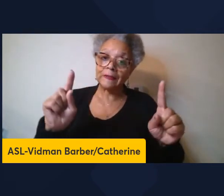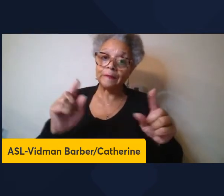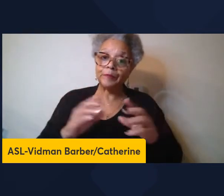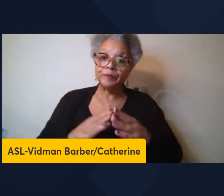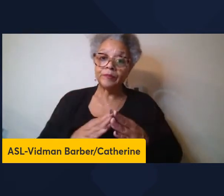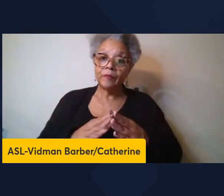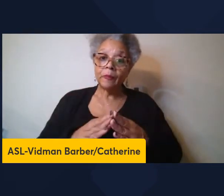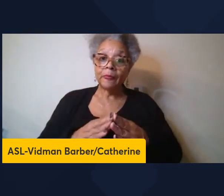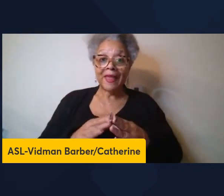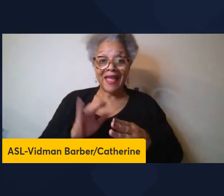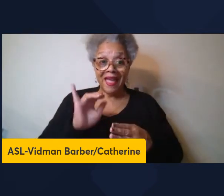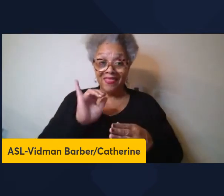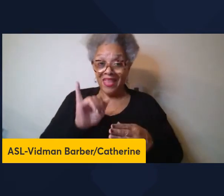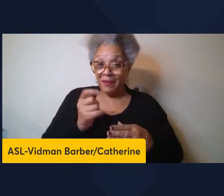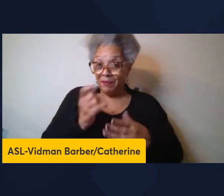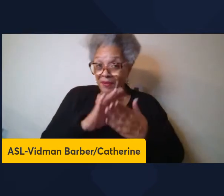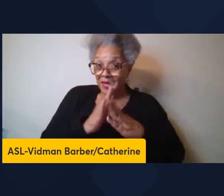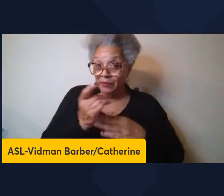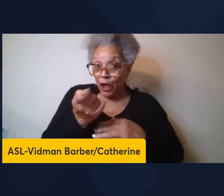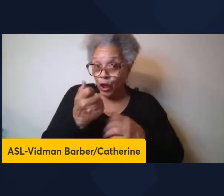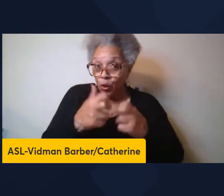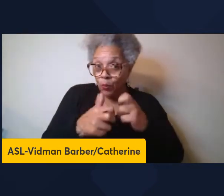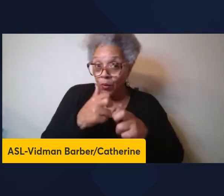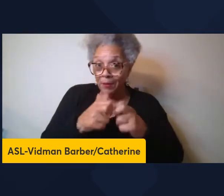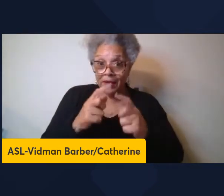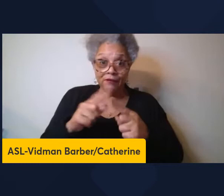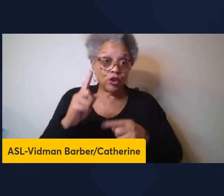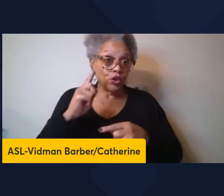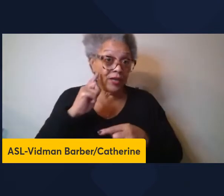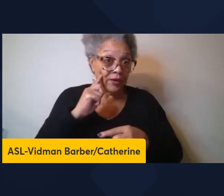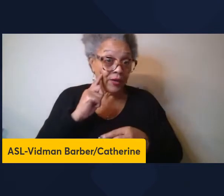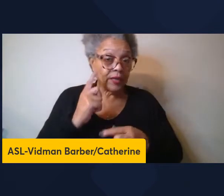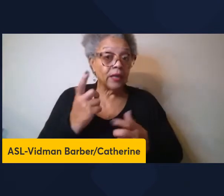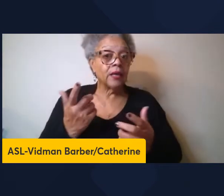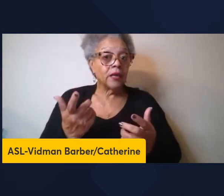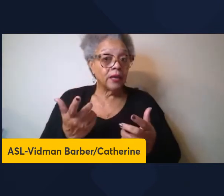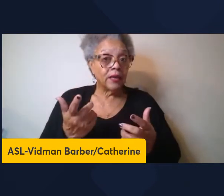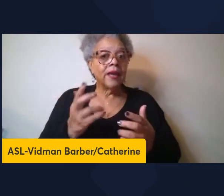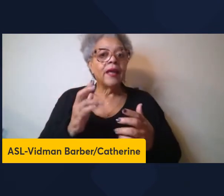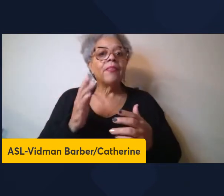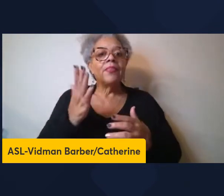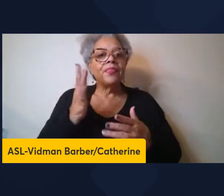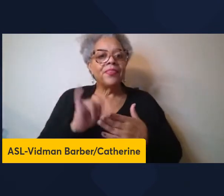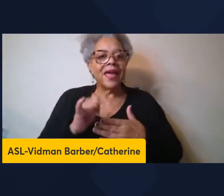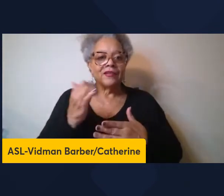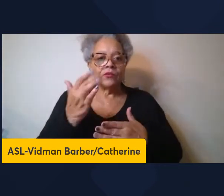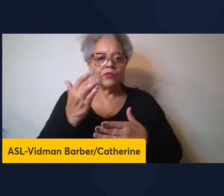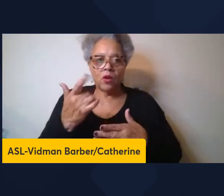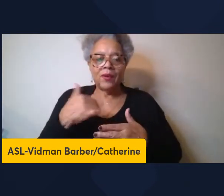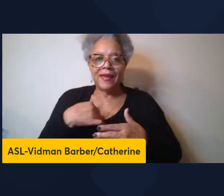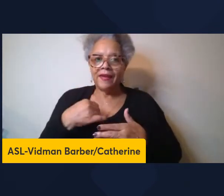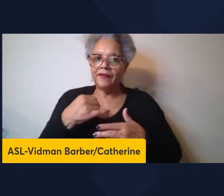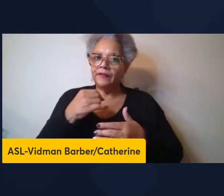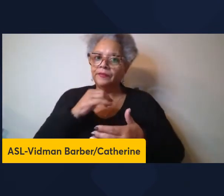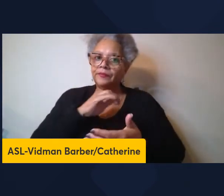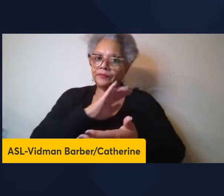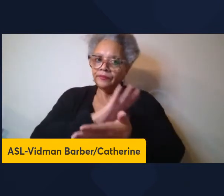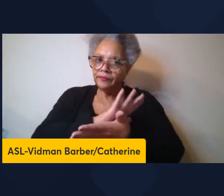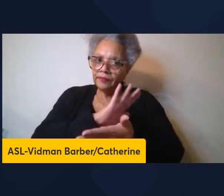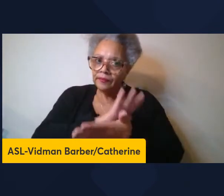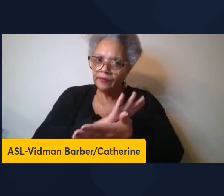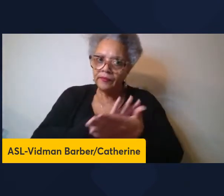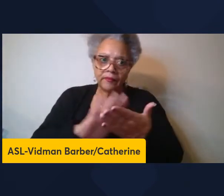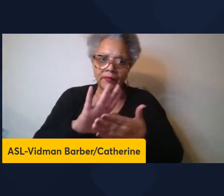that's a little problematic, right? If you just hear that, that's a little problematic, because that's how come we can have institutions where it's not